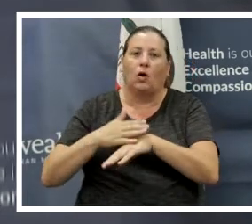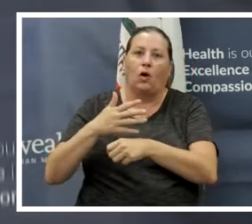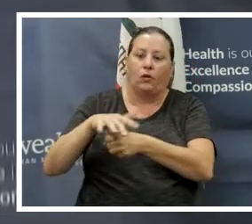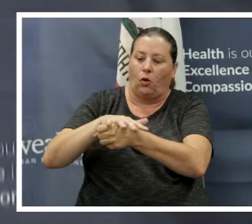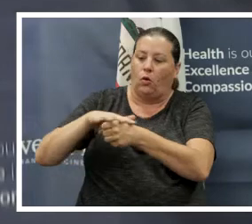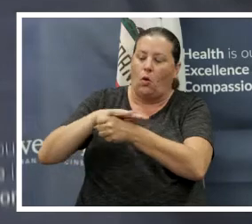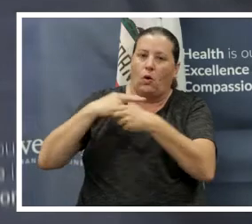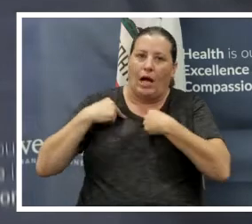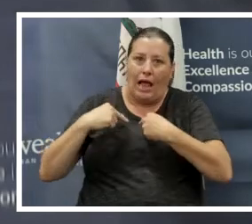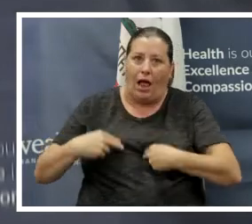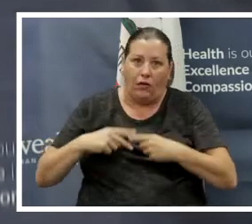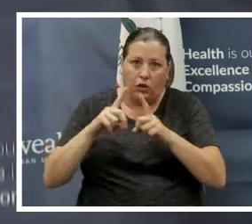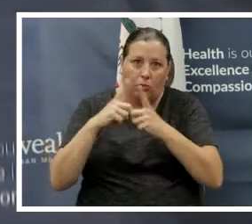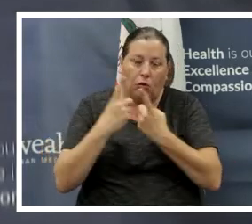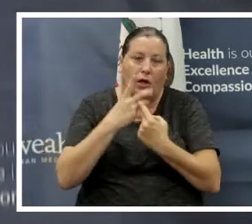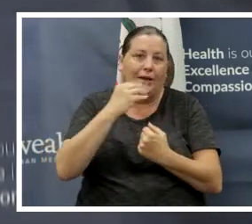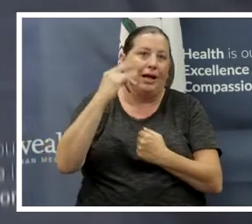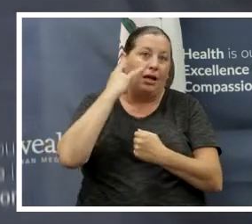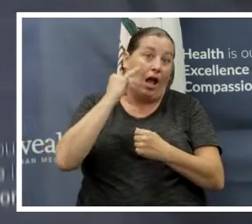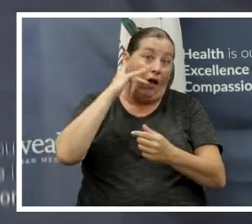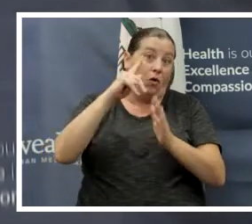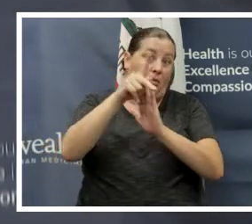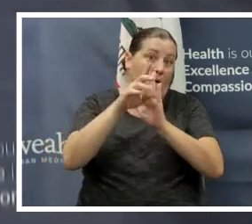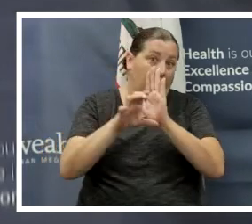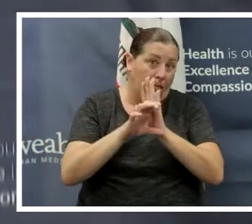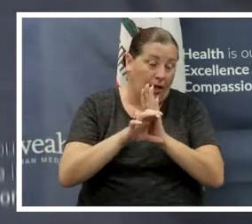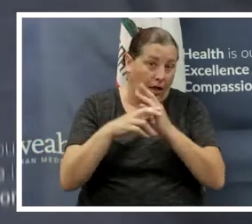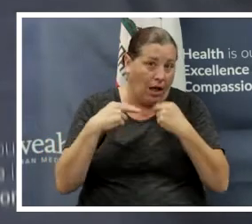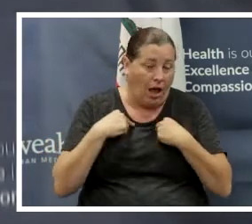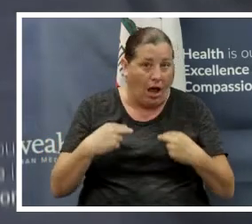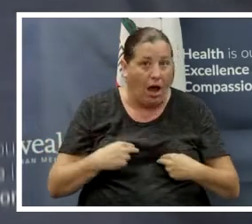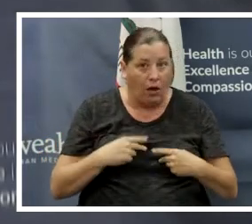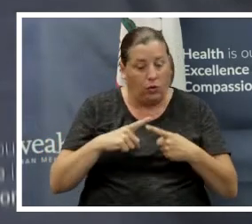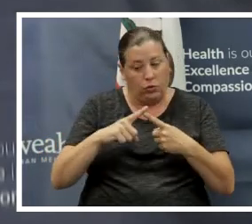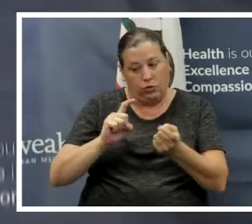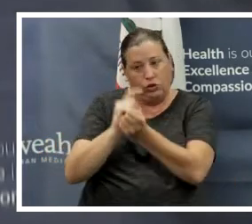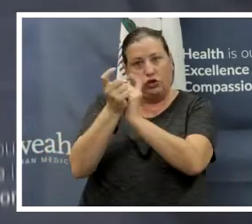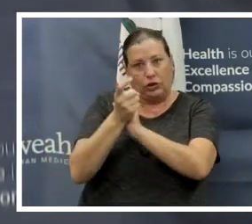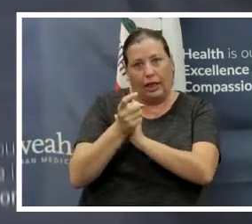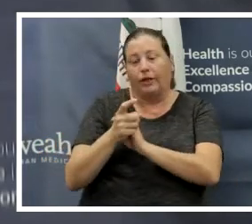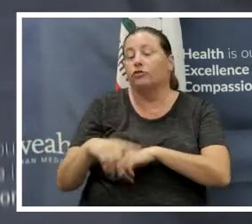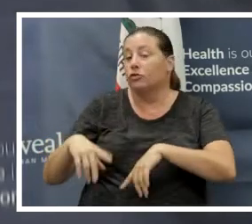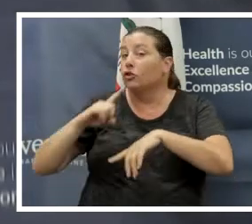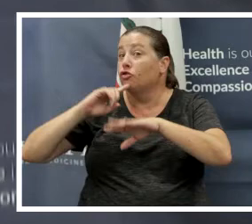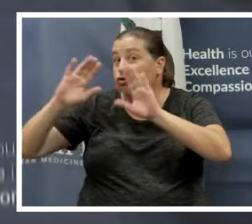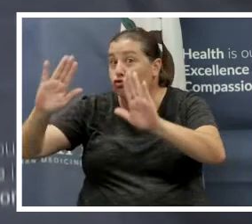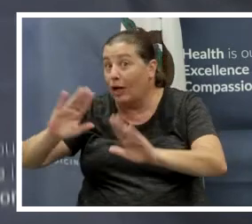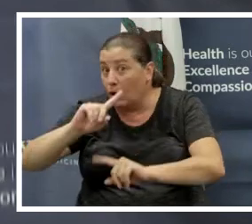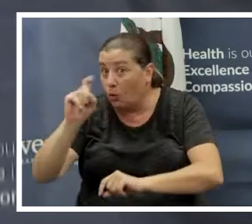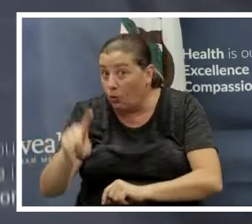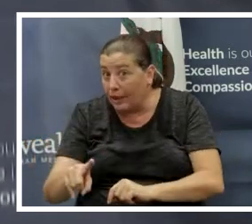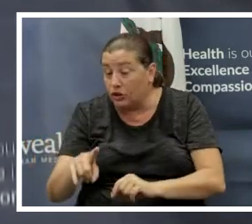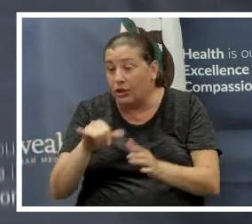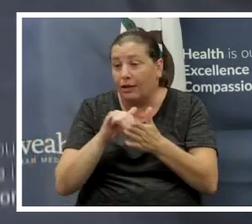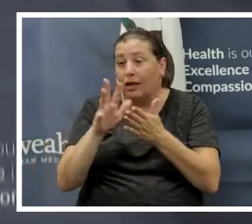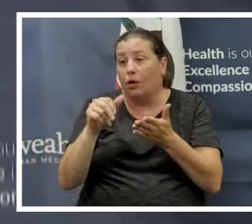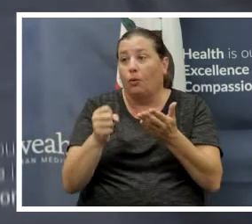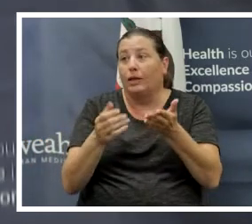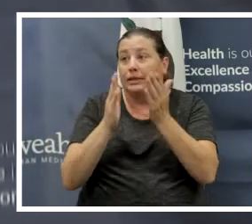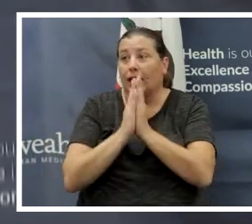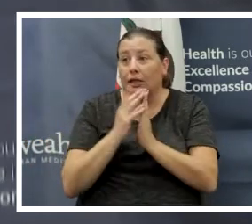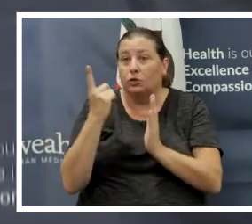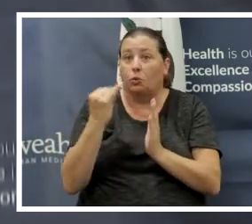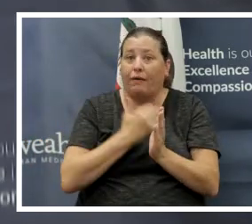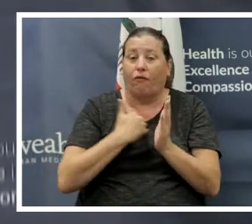of Public Health to really get that changed. So great question that was asked by one of